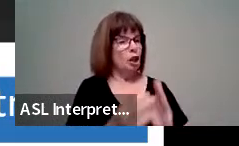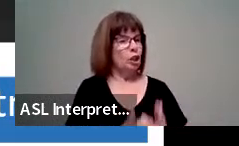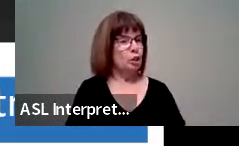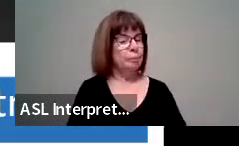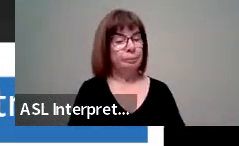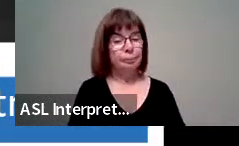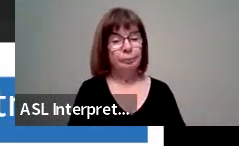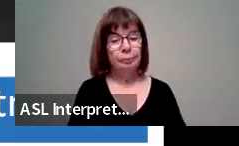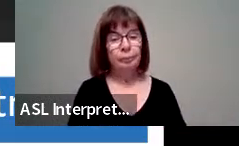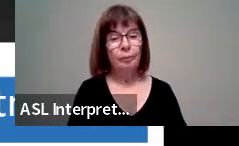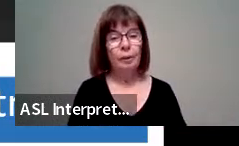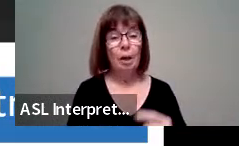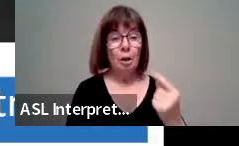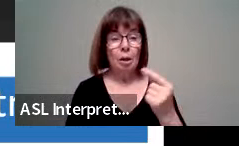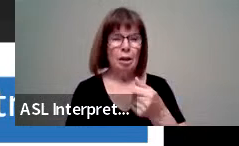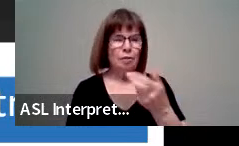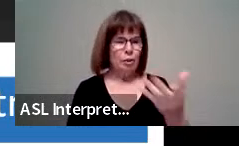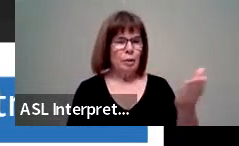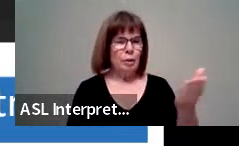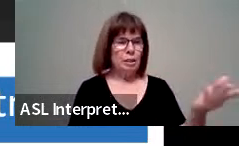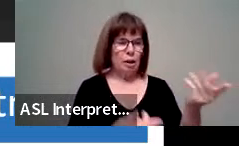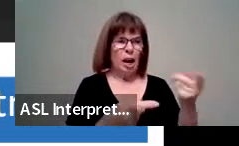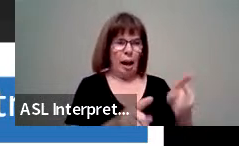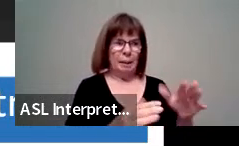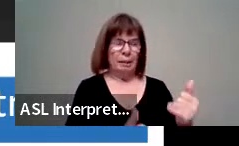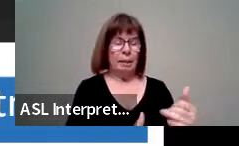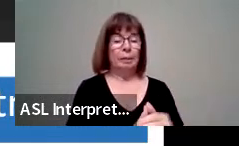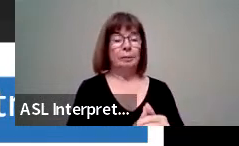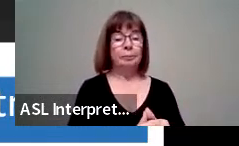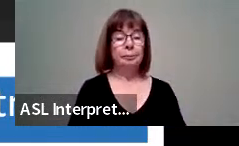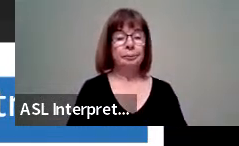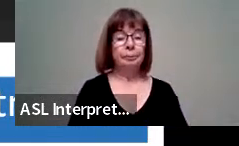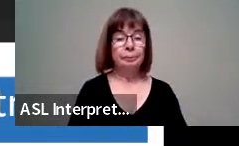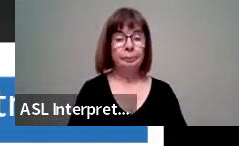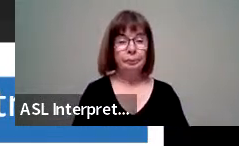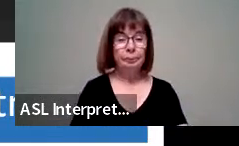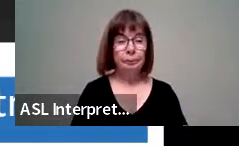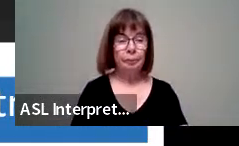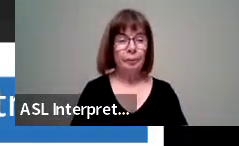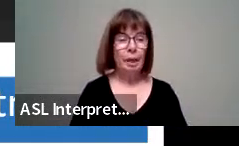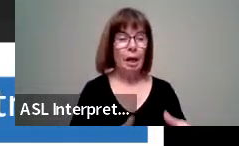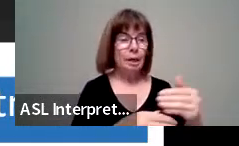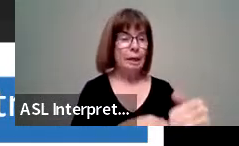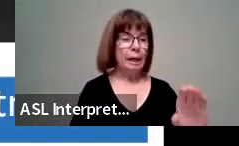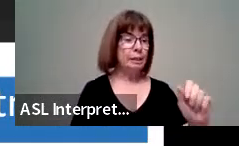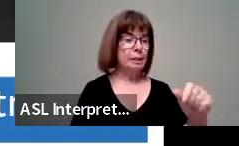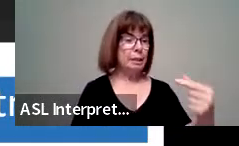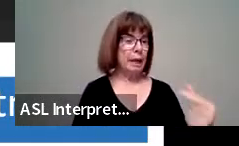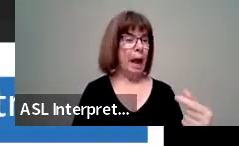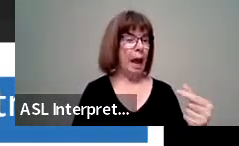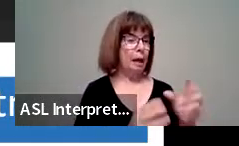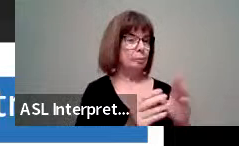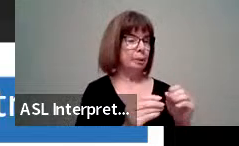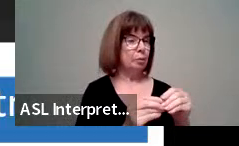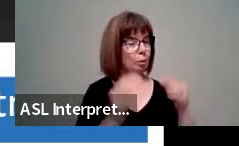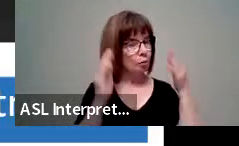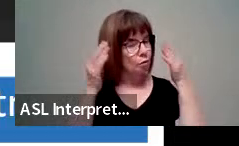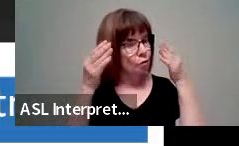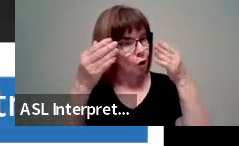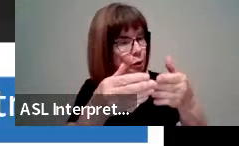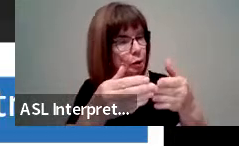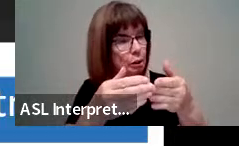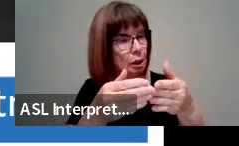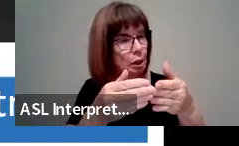so couple of things are happening. One is that our next CAG meeting is going to be devoted to